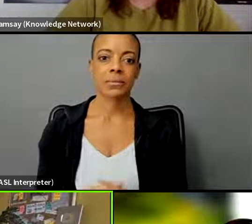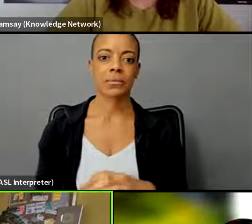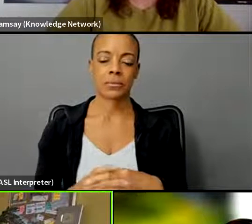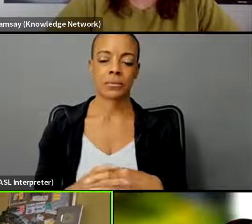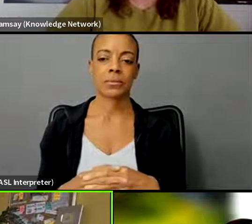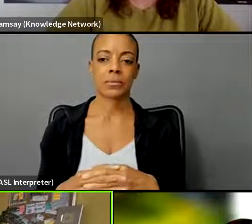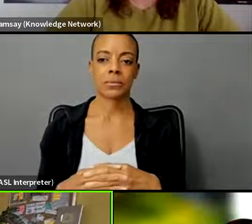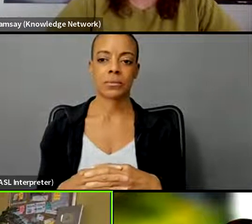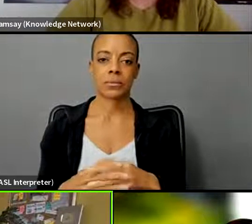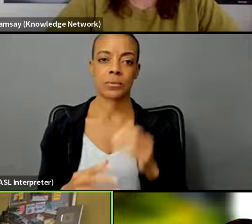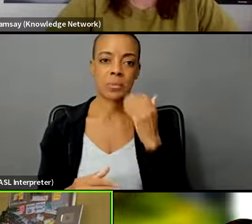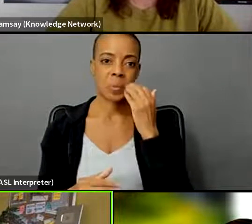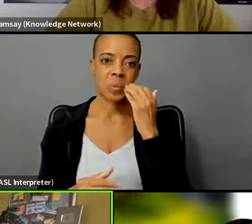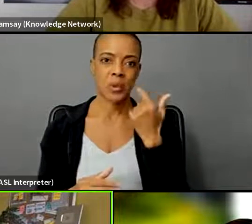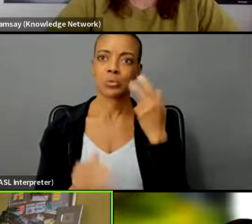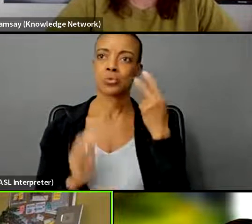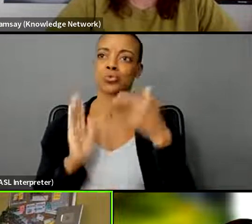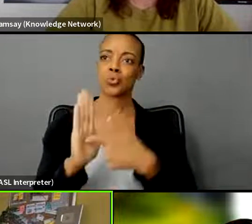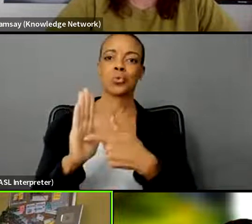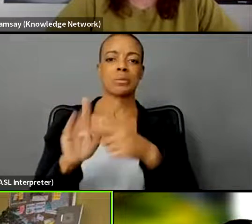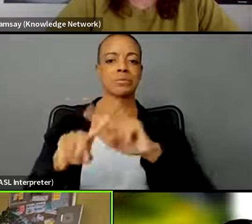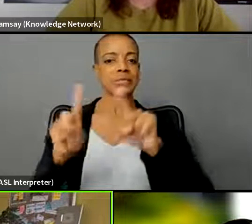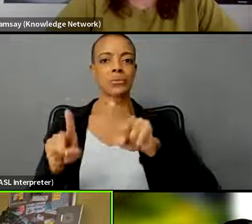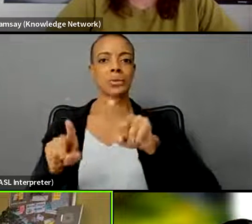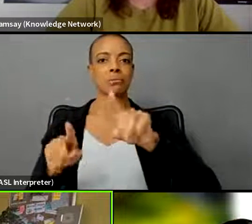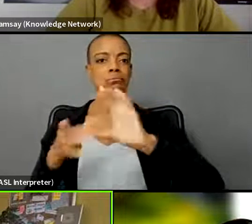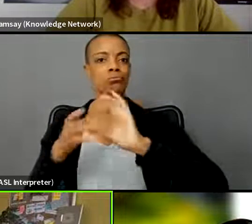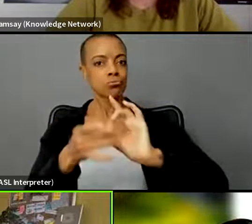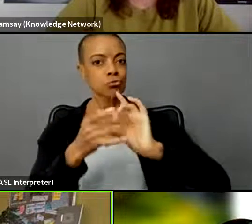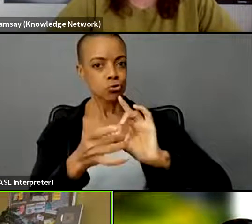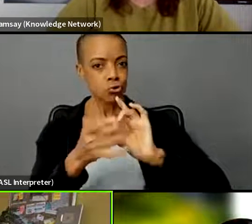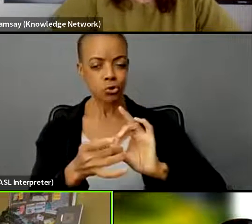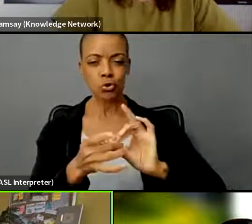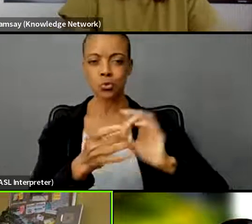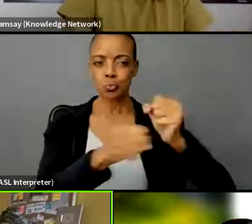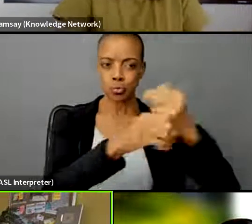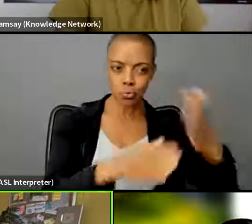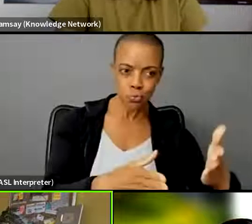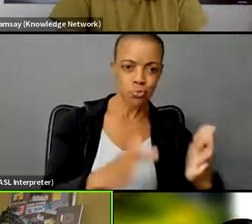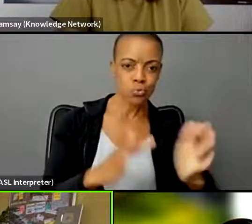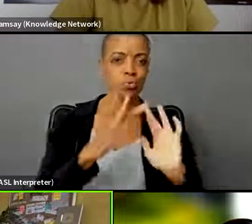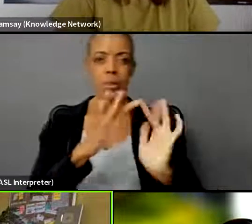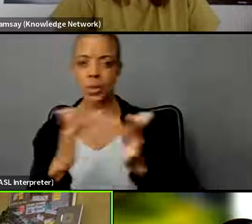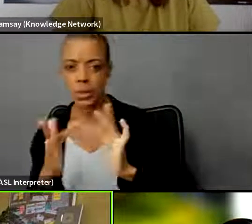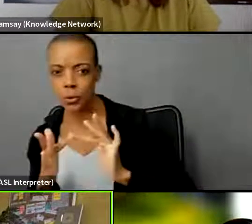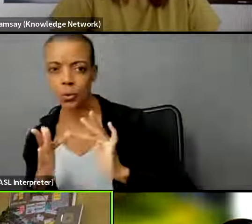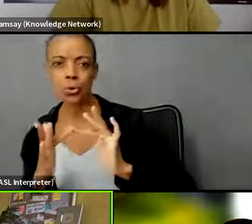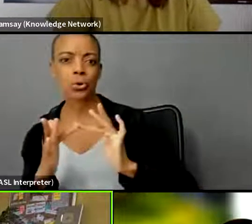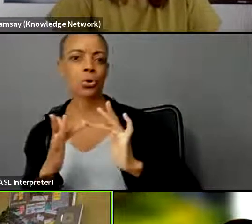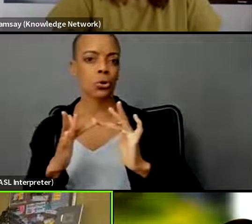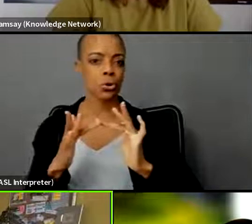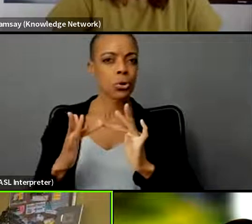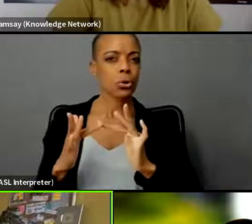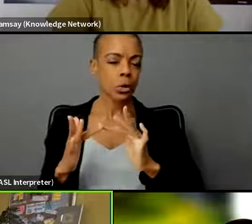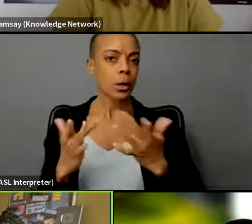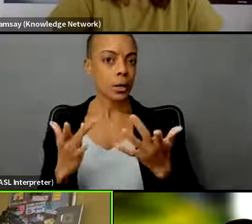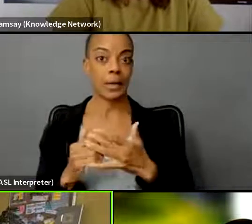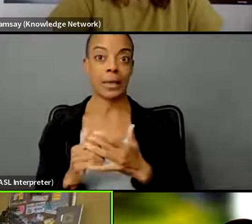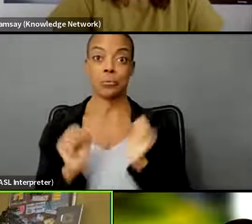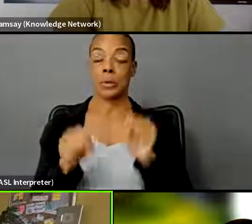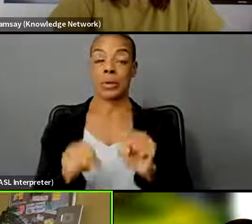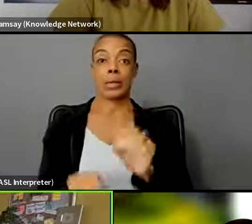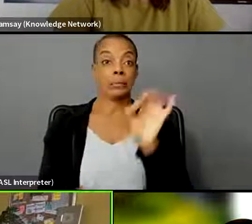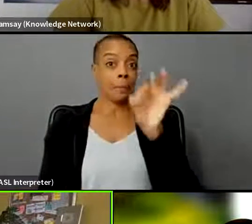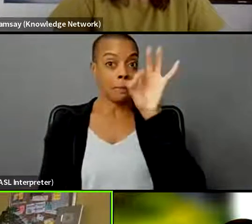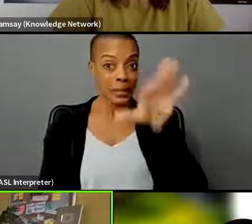can be established between a producer and the network, and kind of along different stages that you can really make a pitch and make